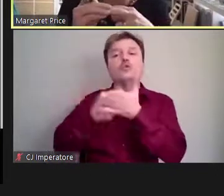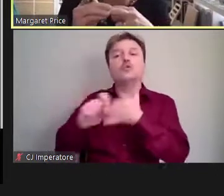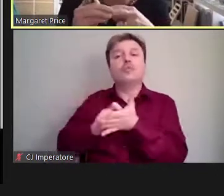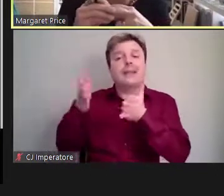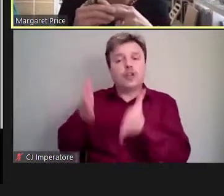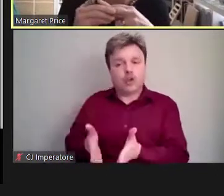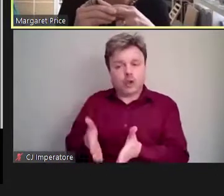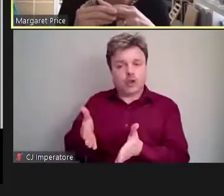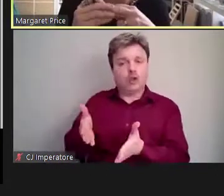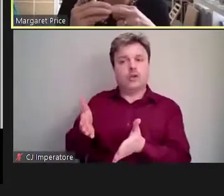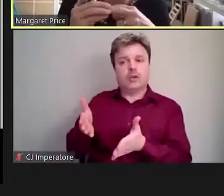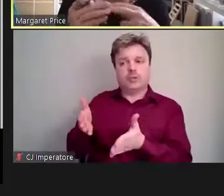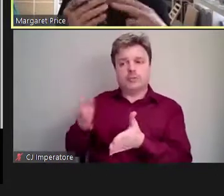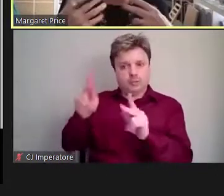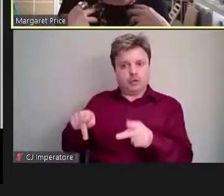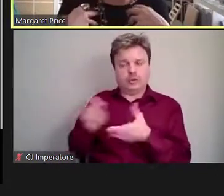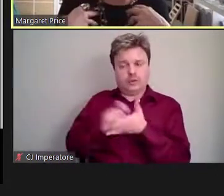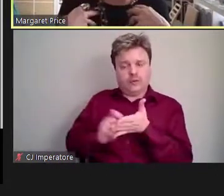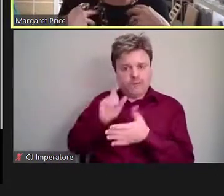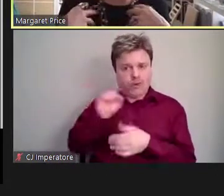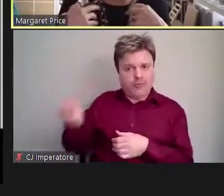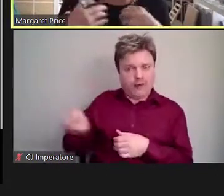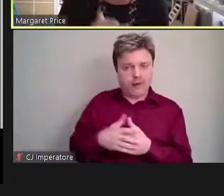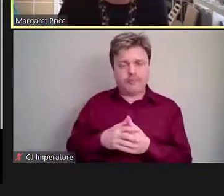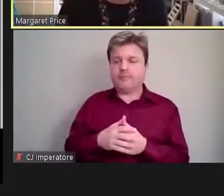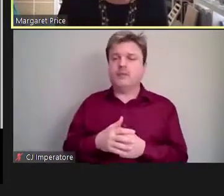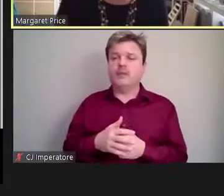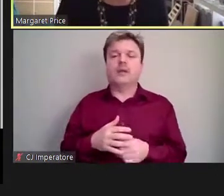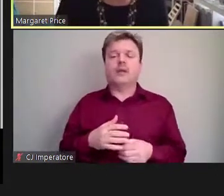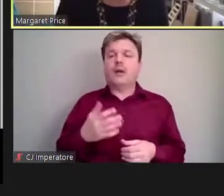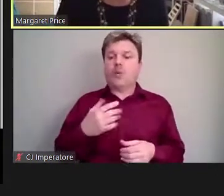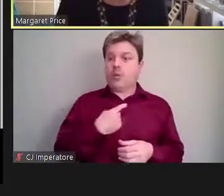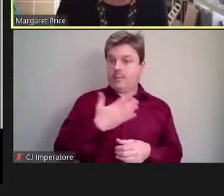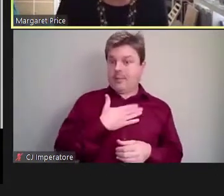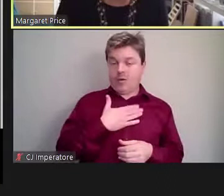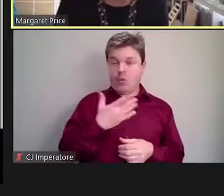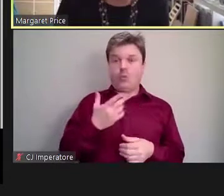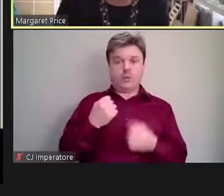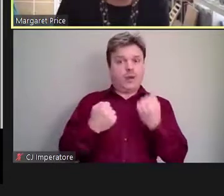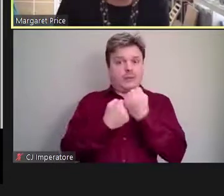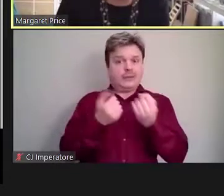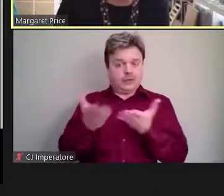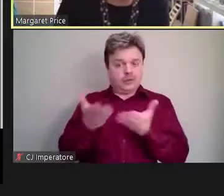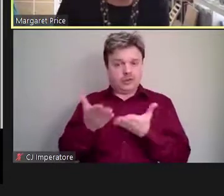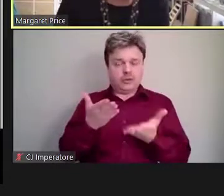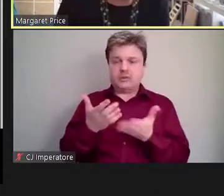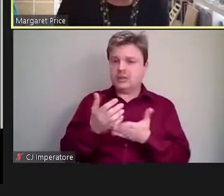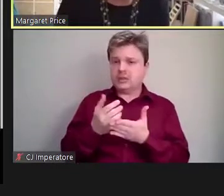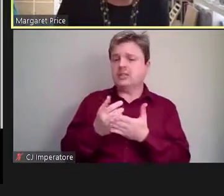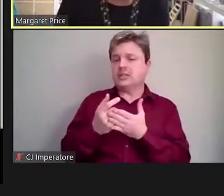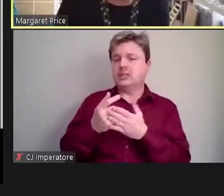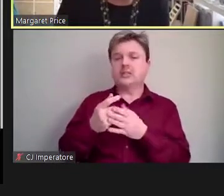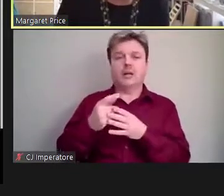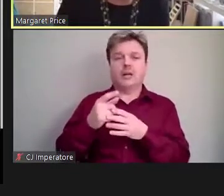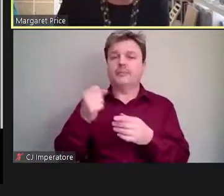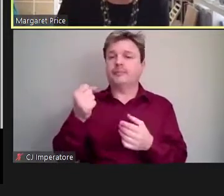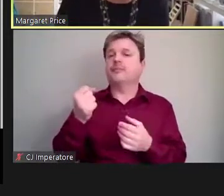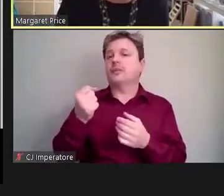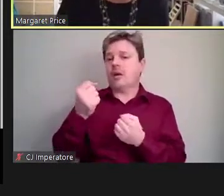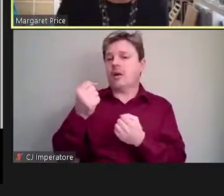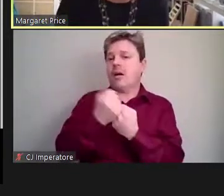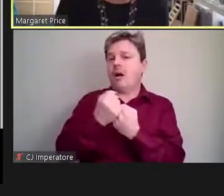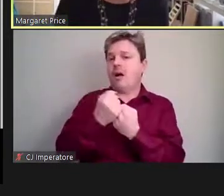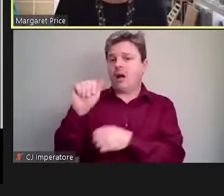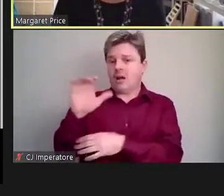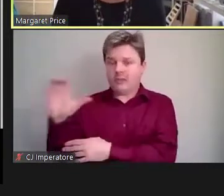staff, one of my own accommodations is a communication assistant, which certainly we would all